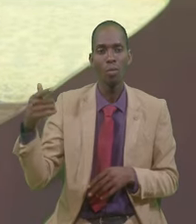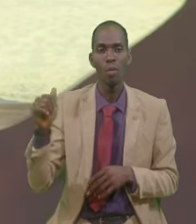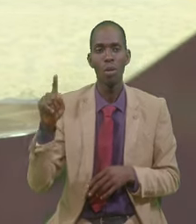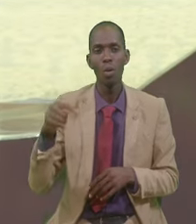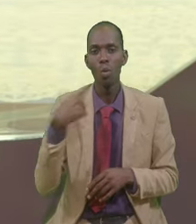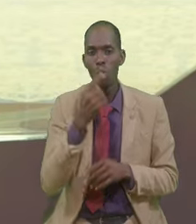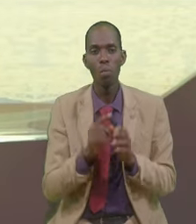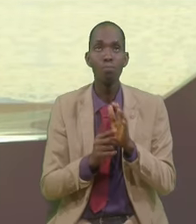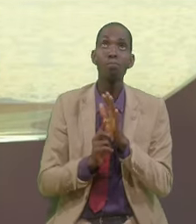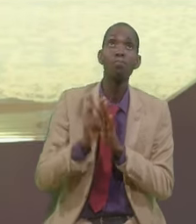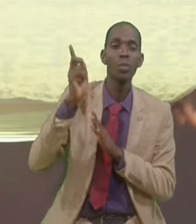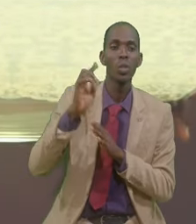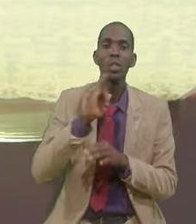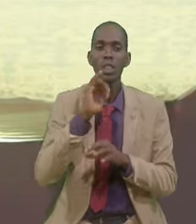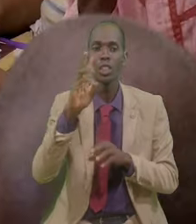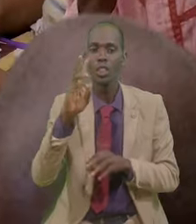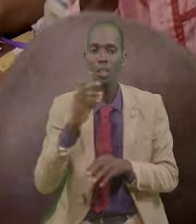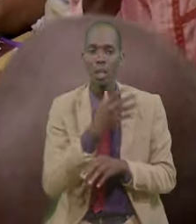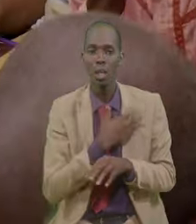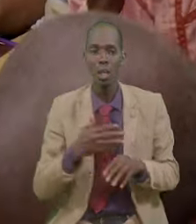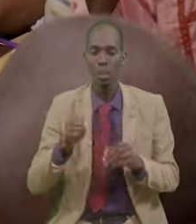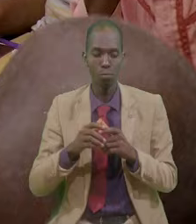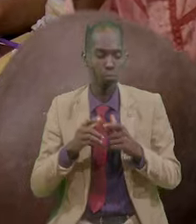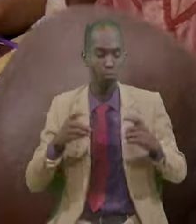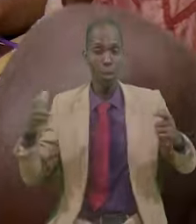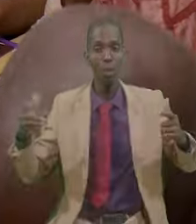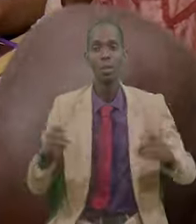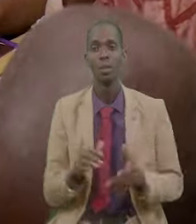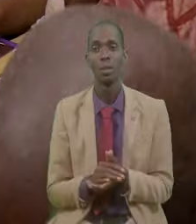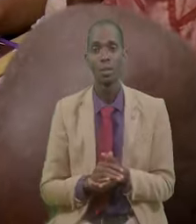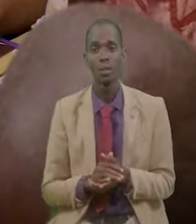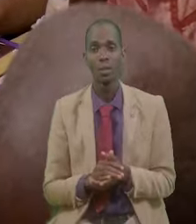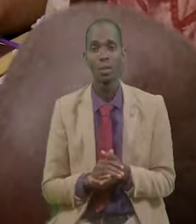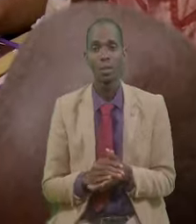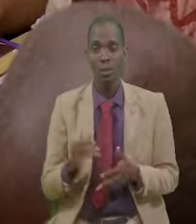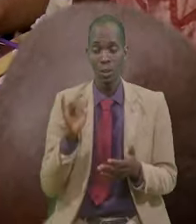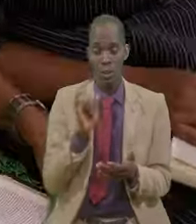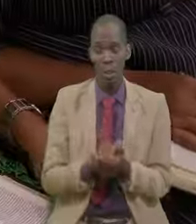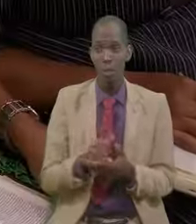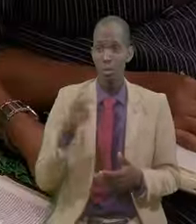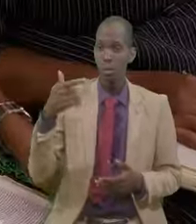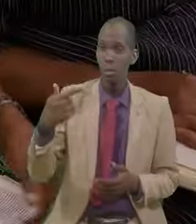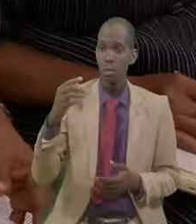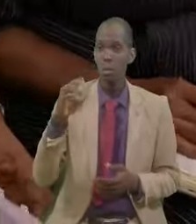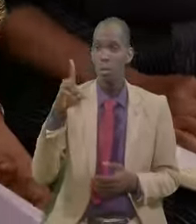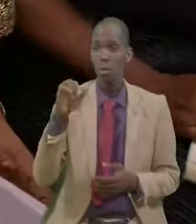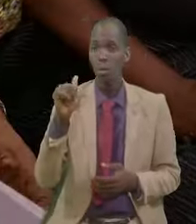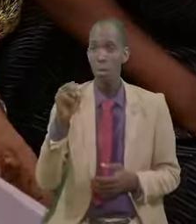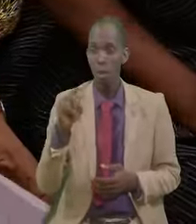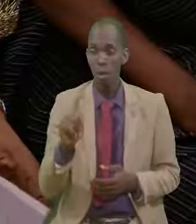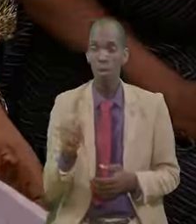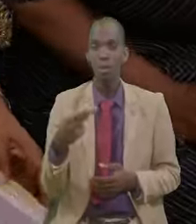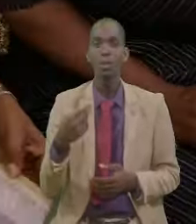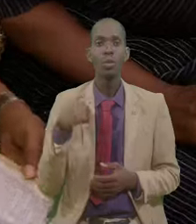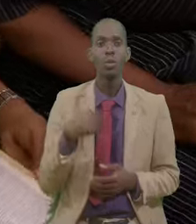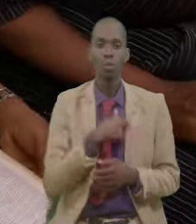a span. We're going to conquer him. That Goliath, I said we're going to conquer him. Actually, do